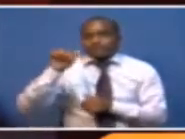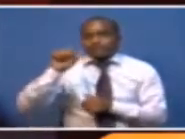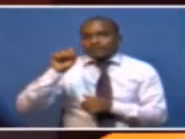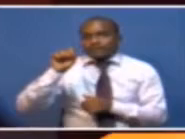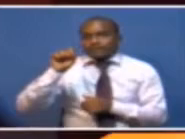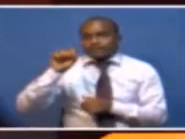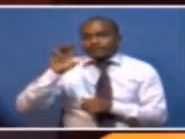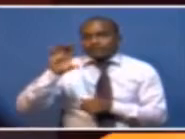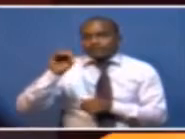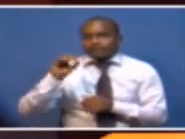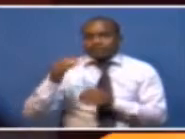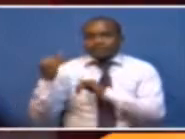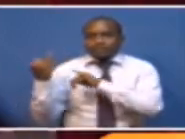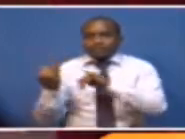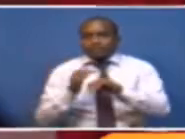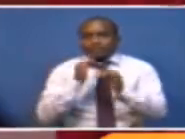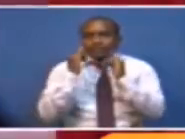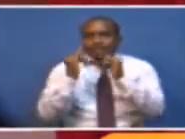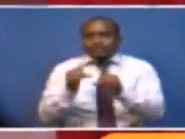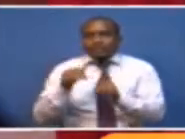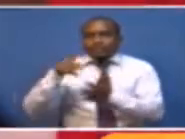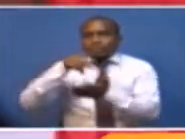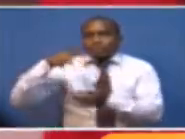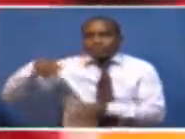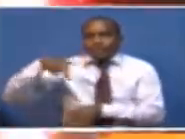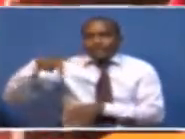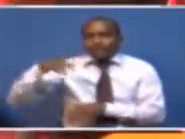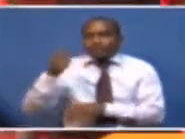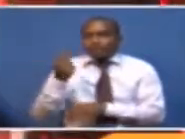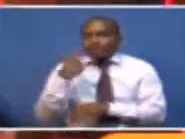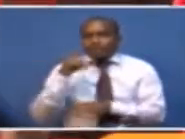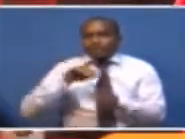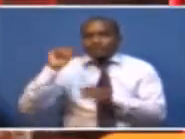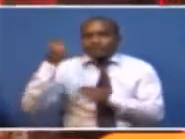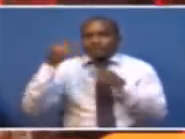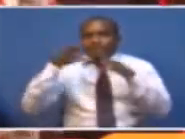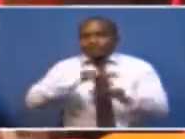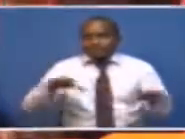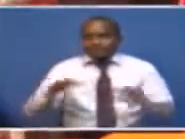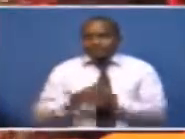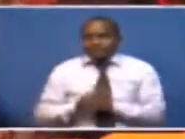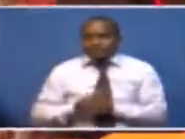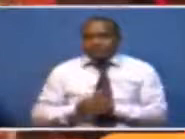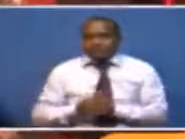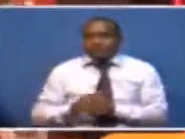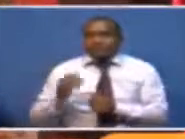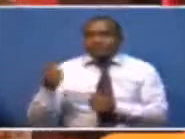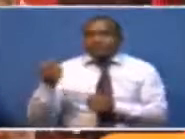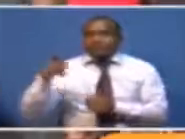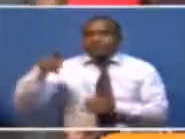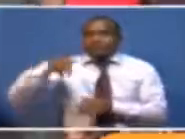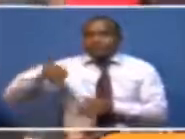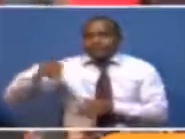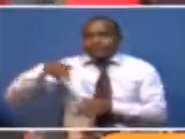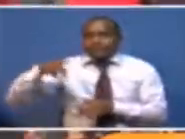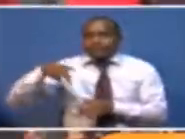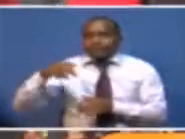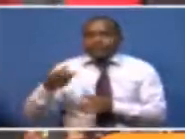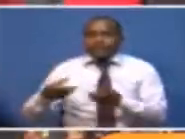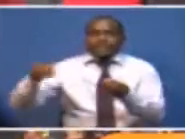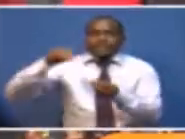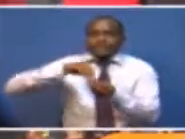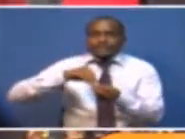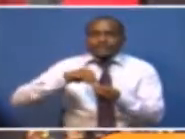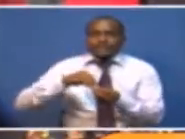new variant of its Panadol tablet in the Kenyan market. Dubbed Panadol Extra with Optisorb,